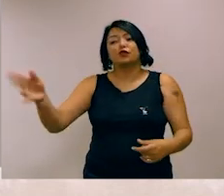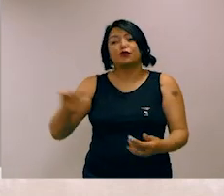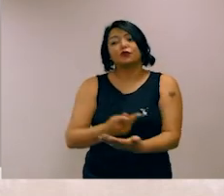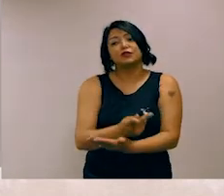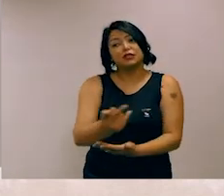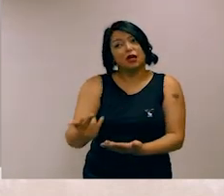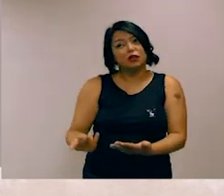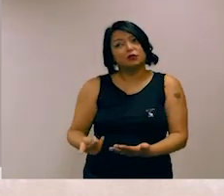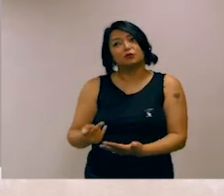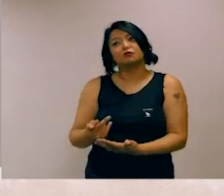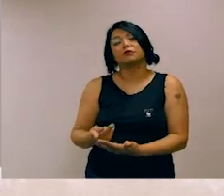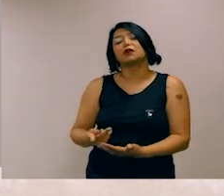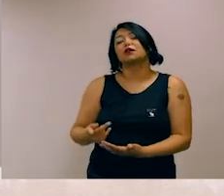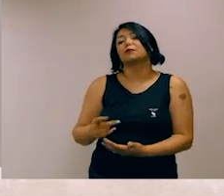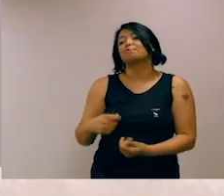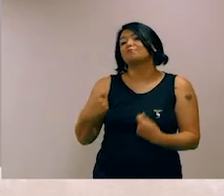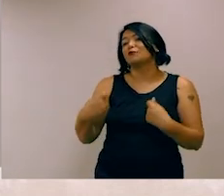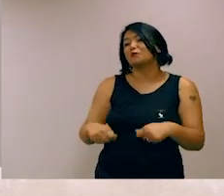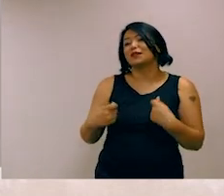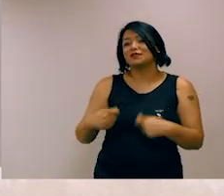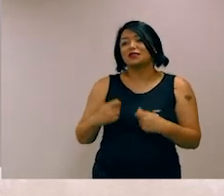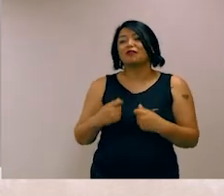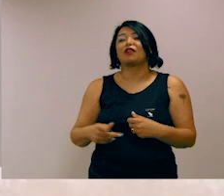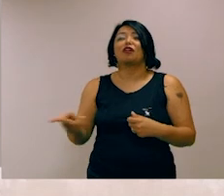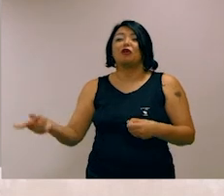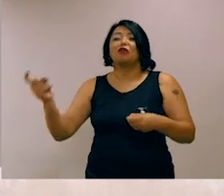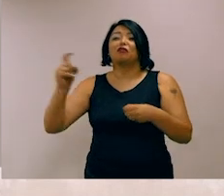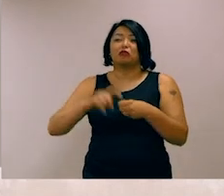and we didn't find any body parts, it's going to have